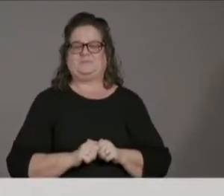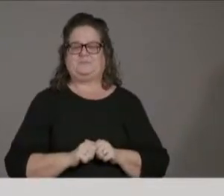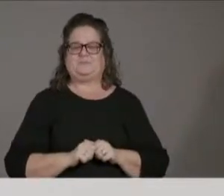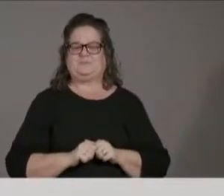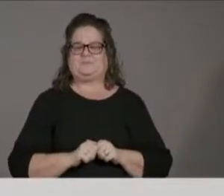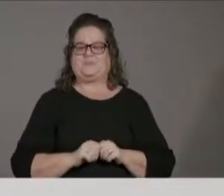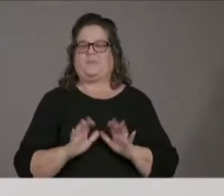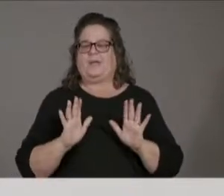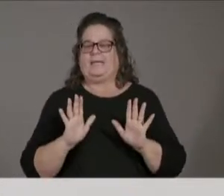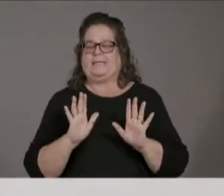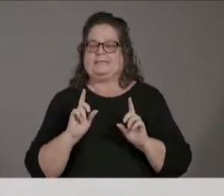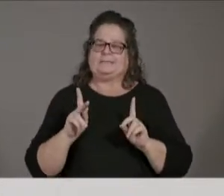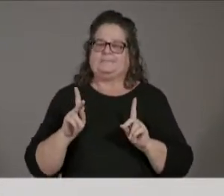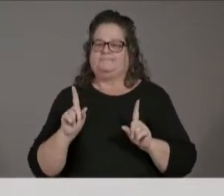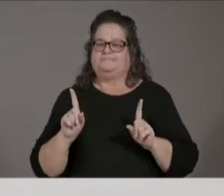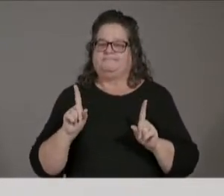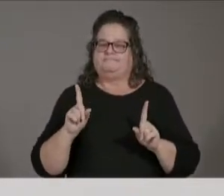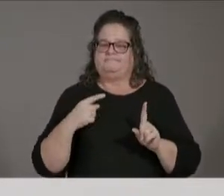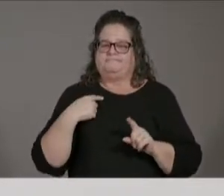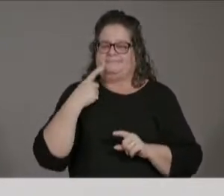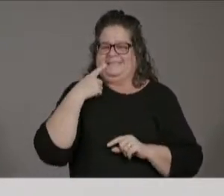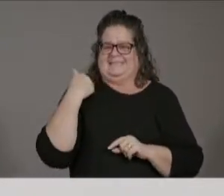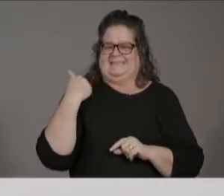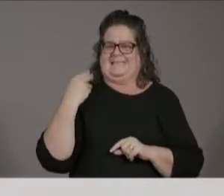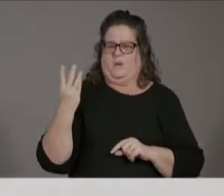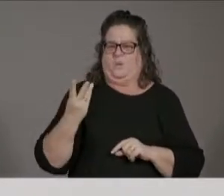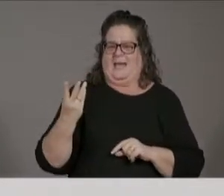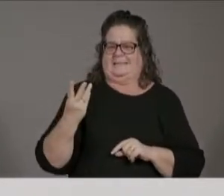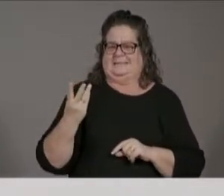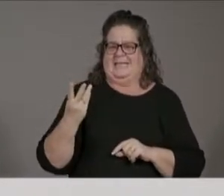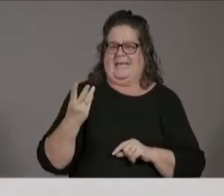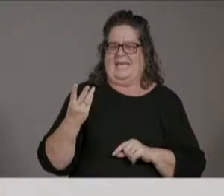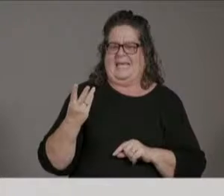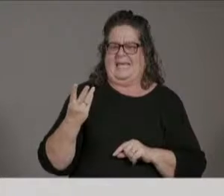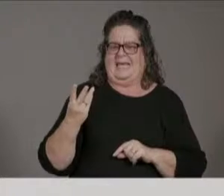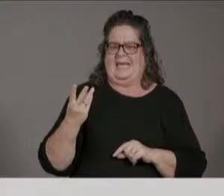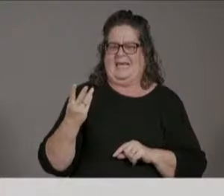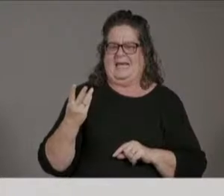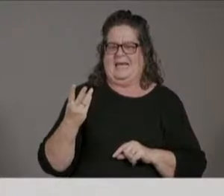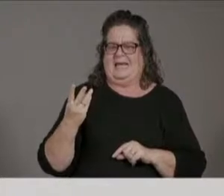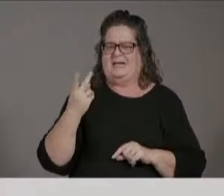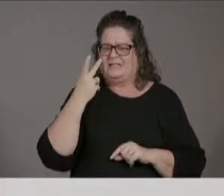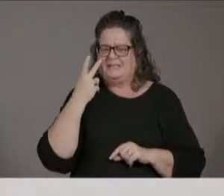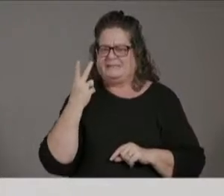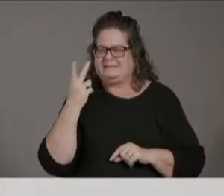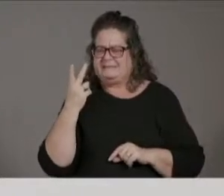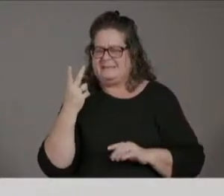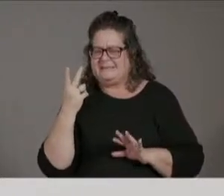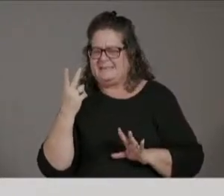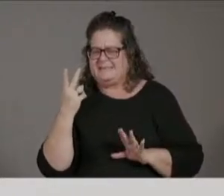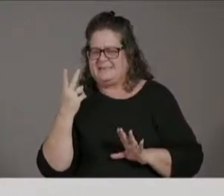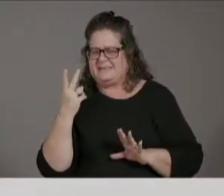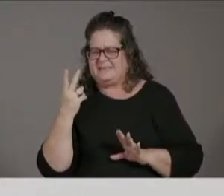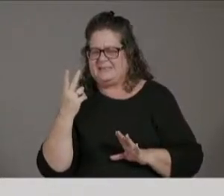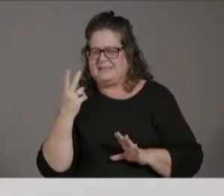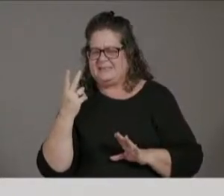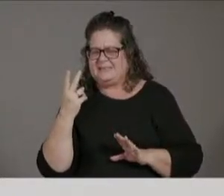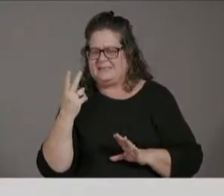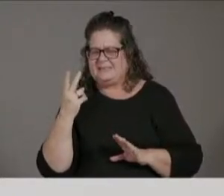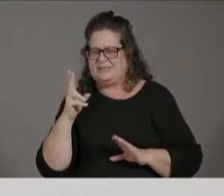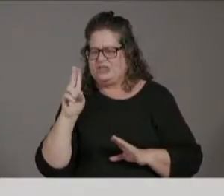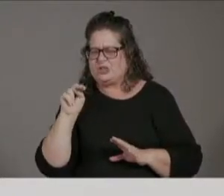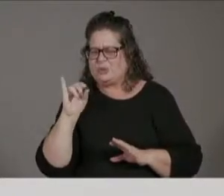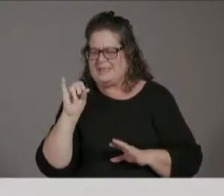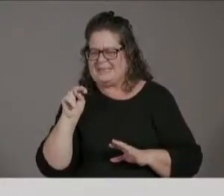So on Wednesday, I saw that the locally included and commercial workers union had sent a letter to you, asking you